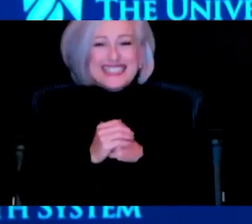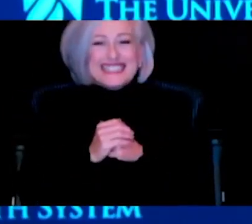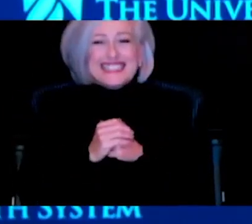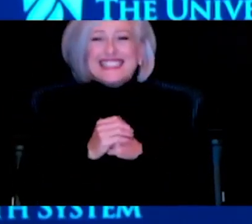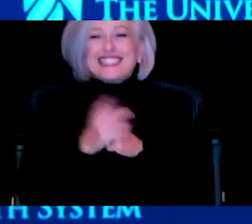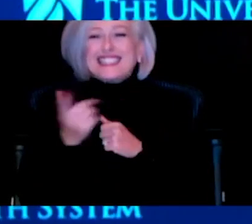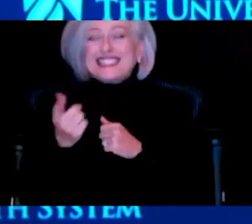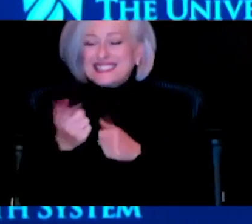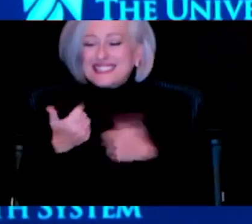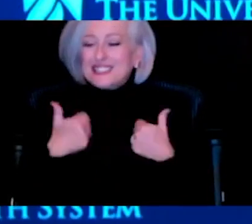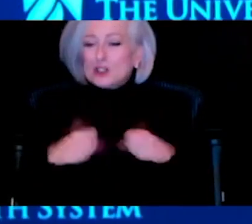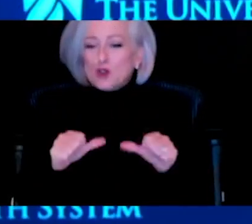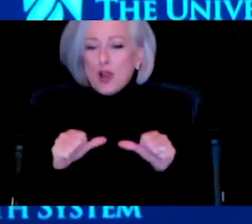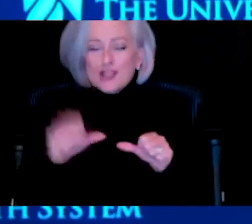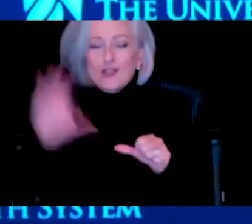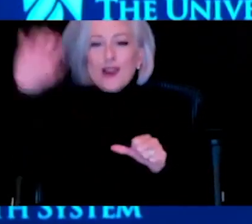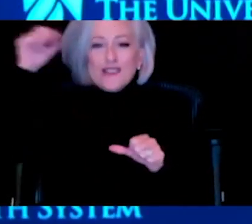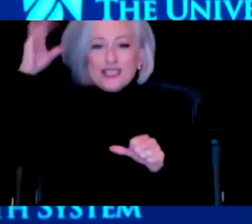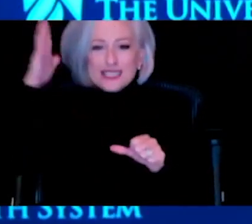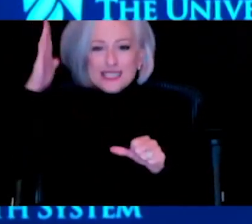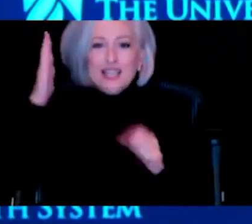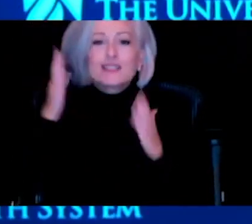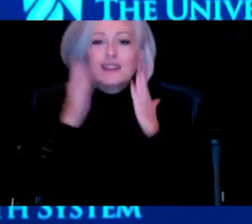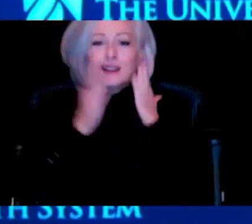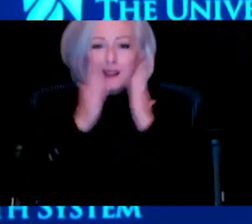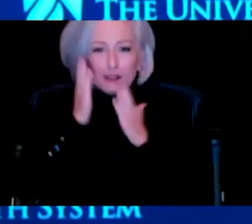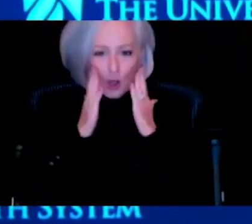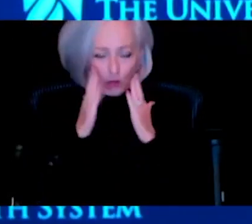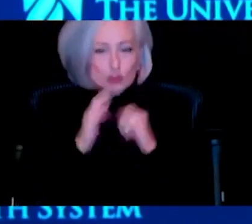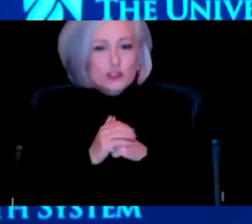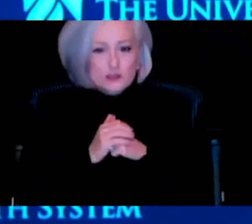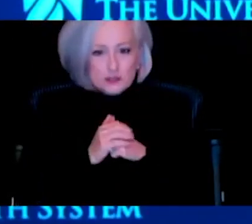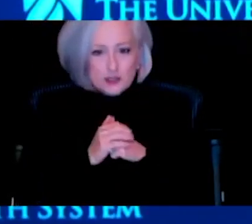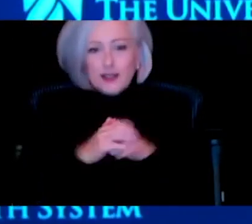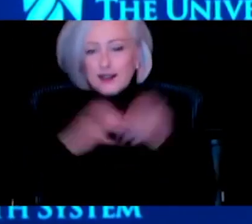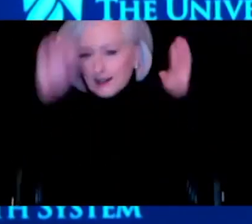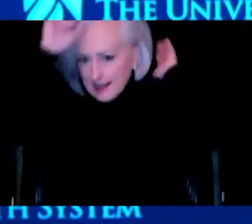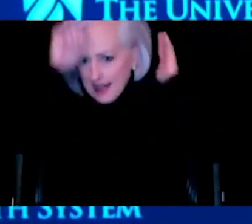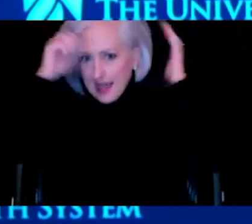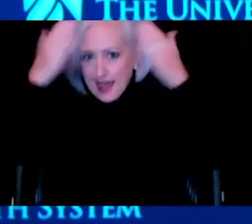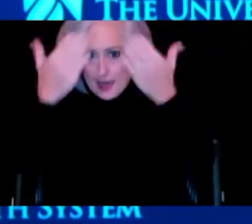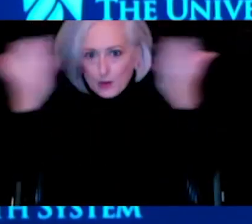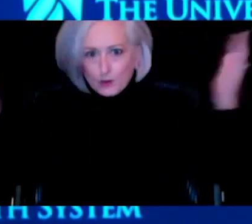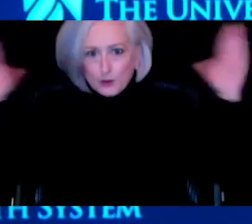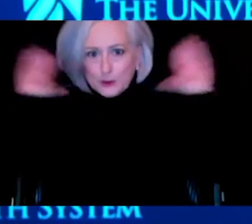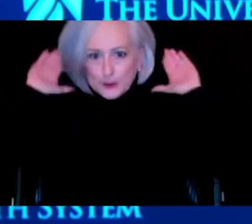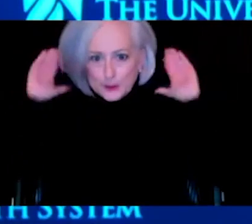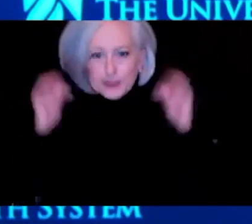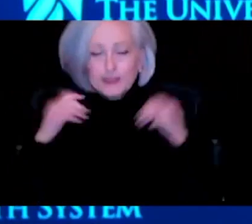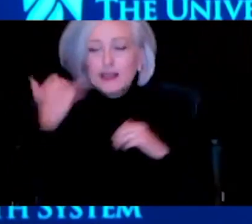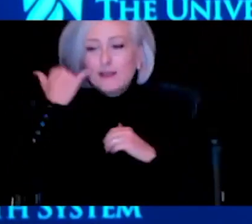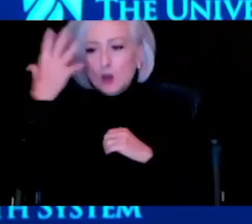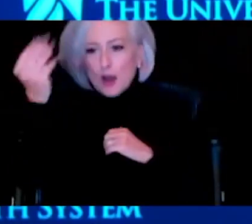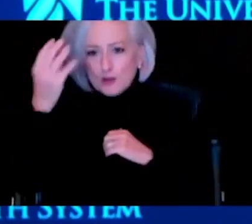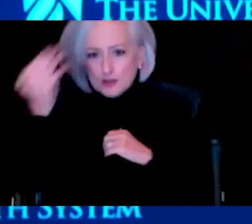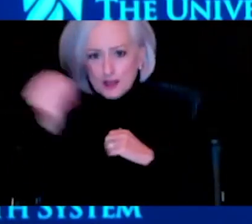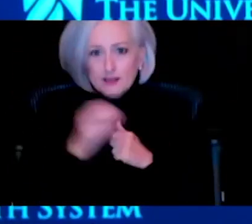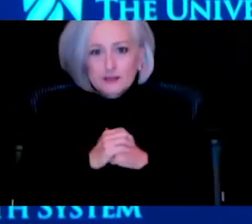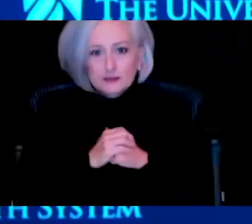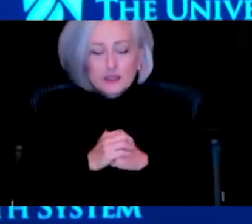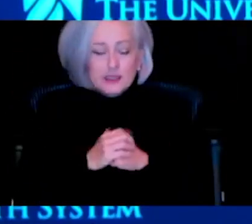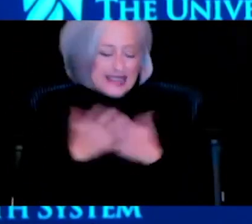try to put on a sunscreen, broad-brimmed hat if you're going to be outside. And then, even